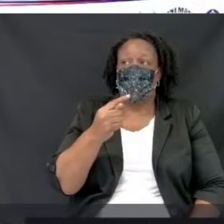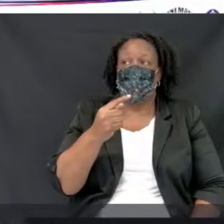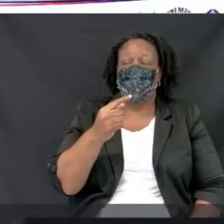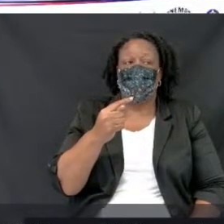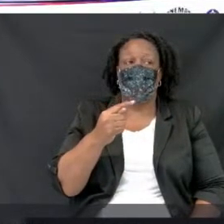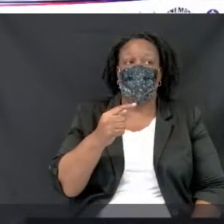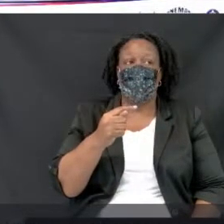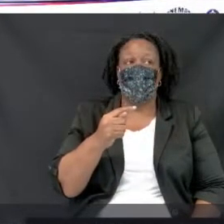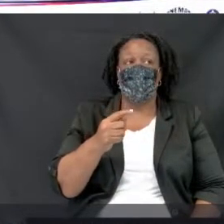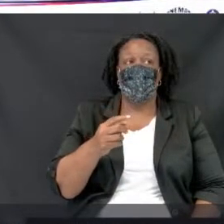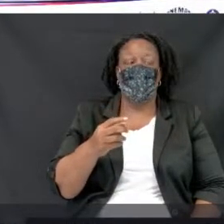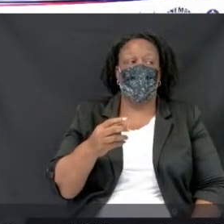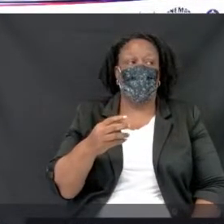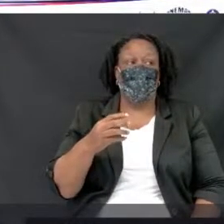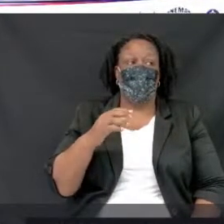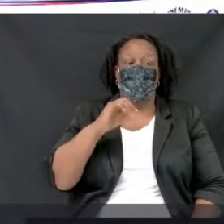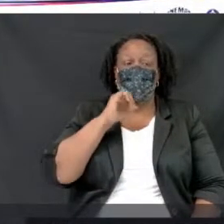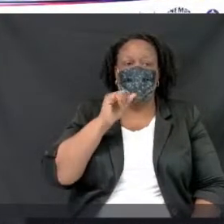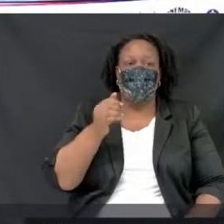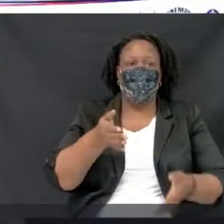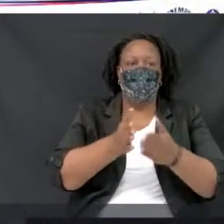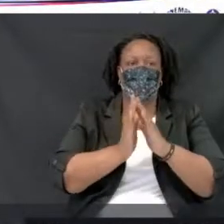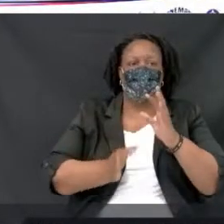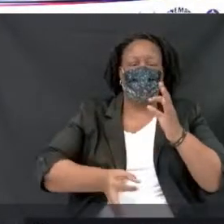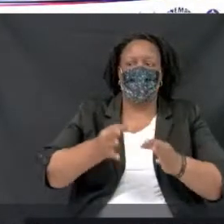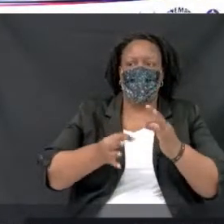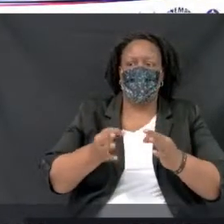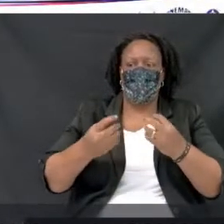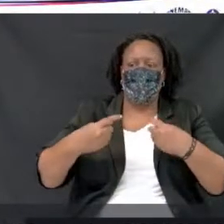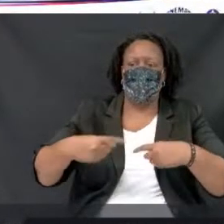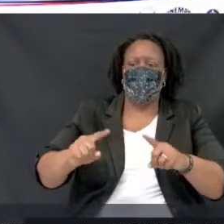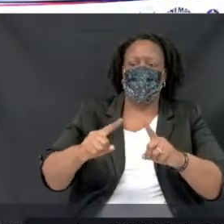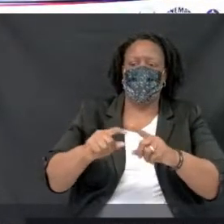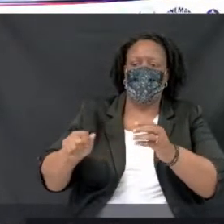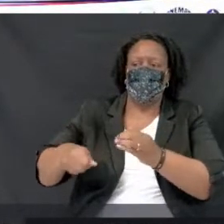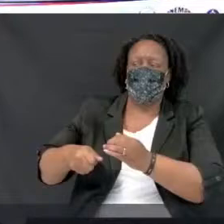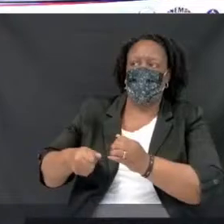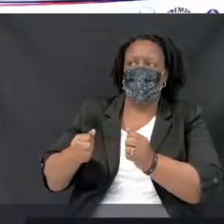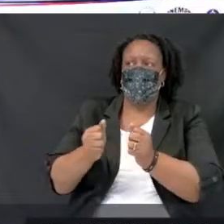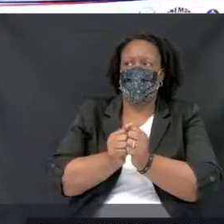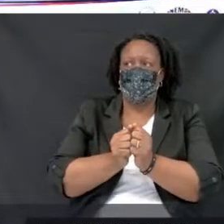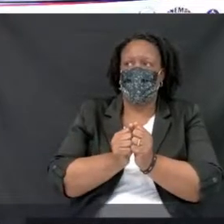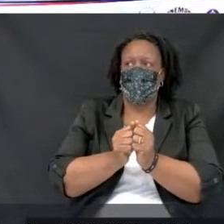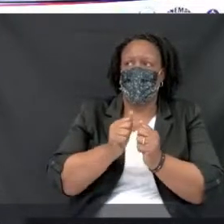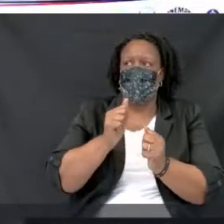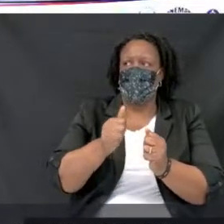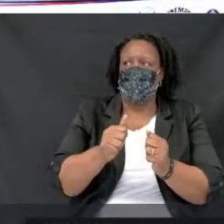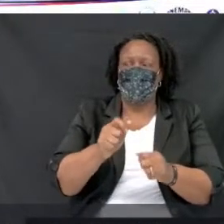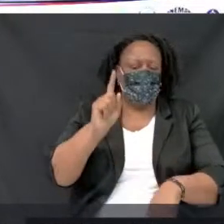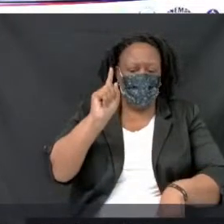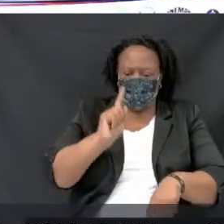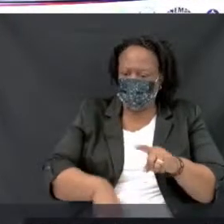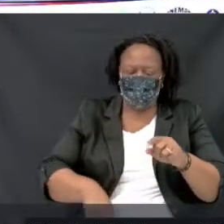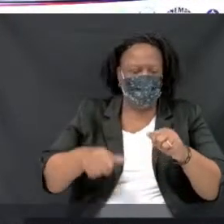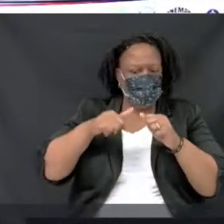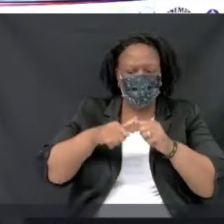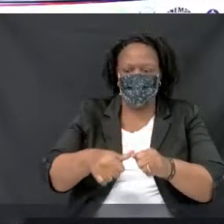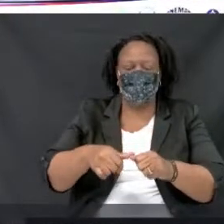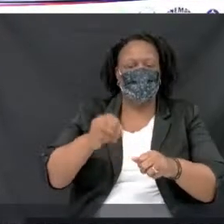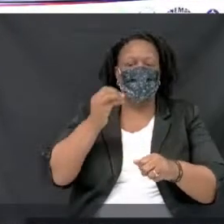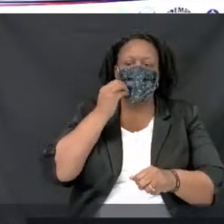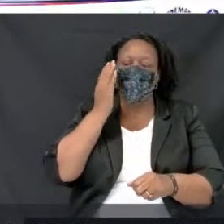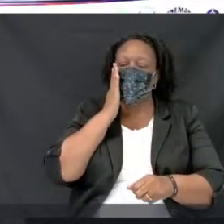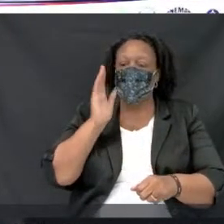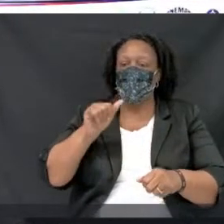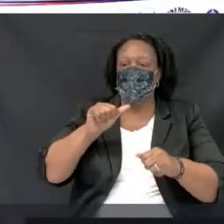or not I as a parent will go in and quarantine with that child, because that child cannot be quarantined by himself. That child cannot stay in a